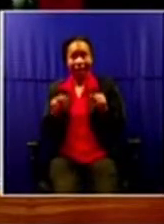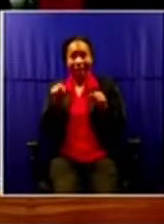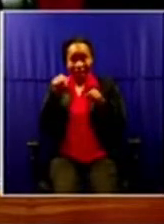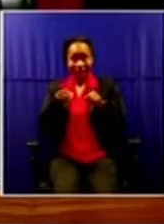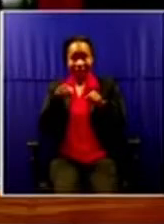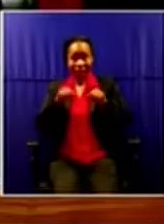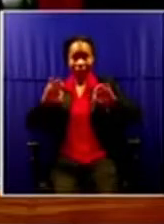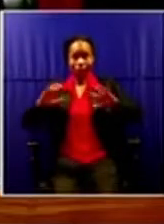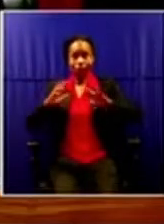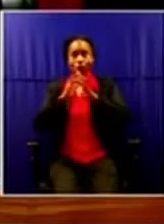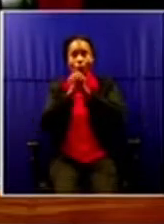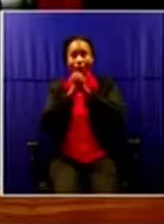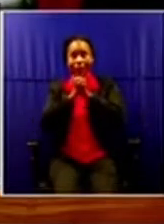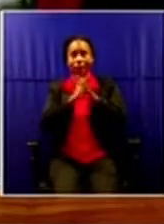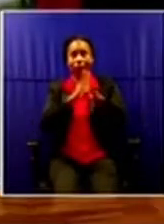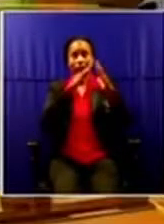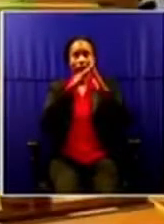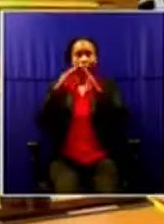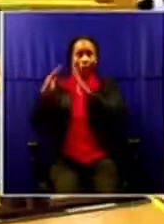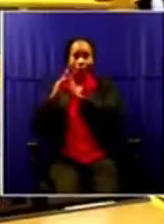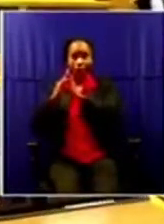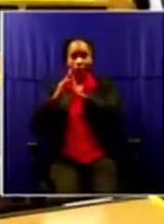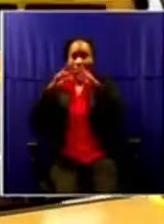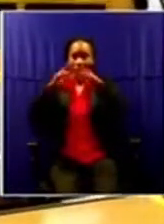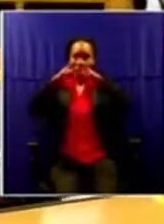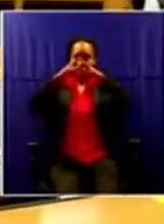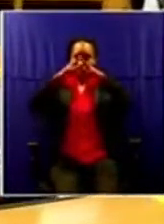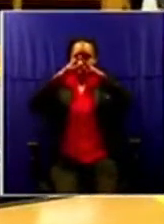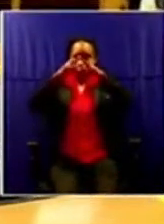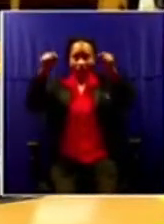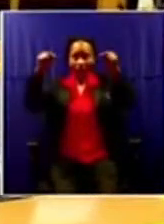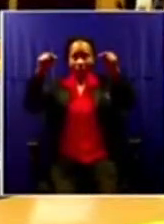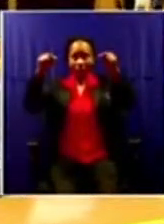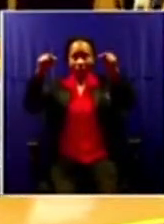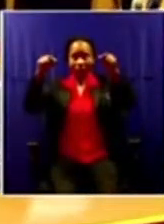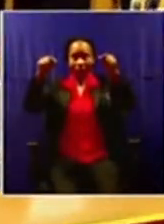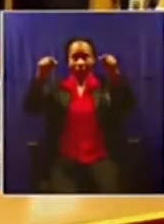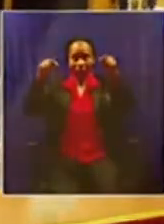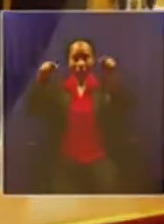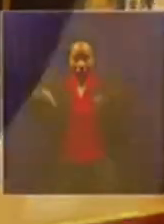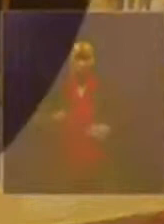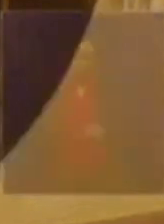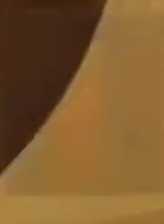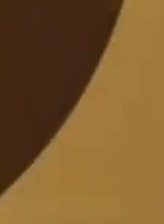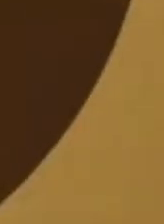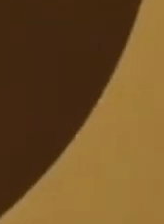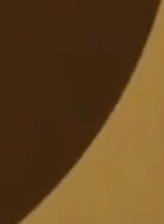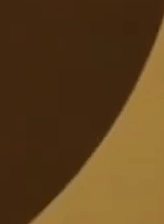is adjourned. Long live President Ramaphosa, long live!